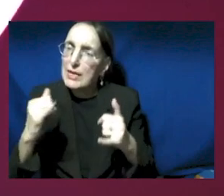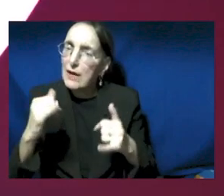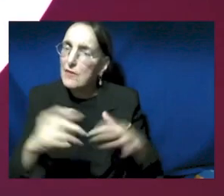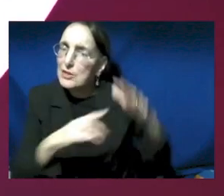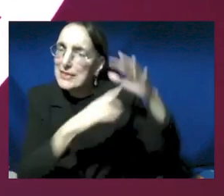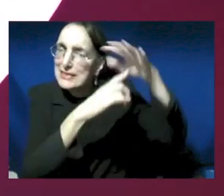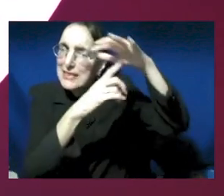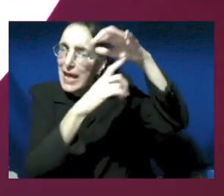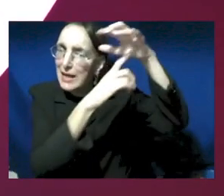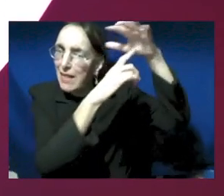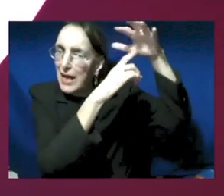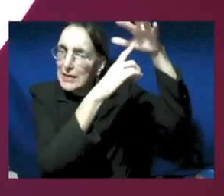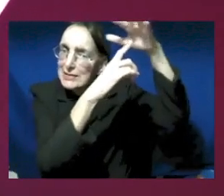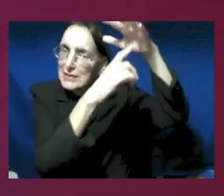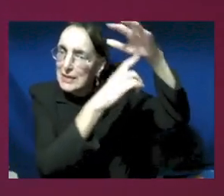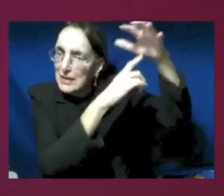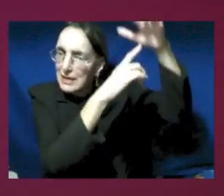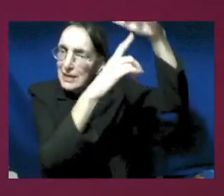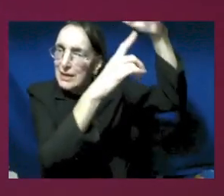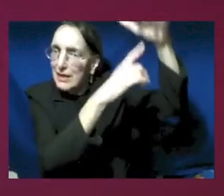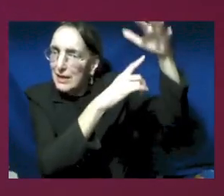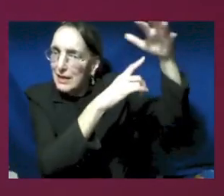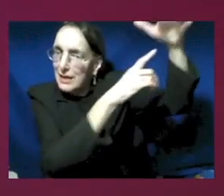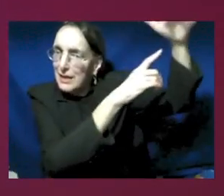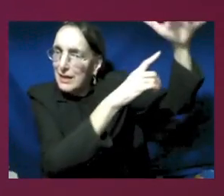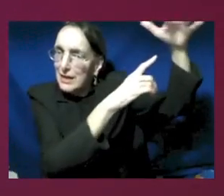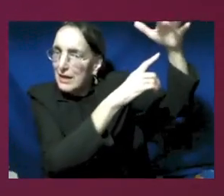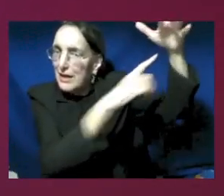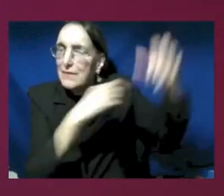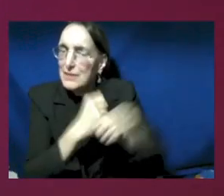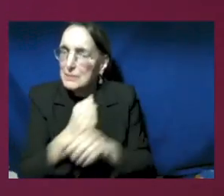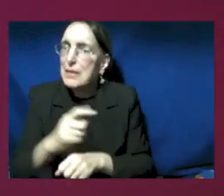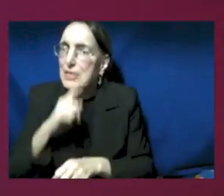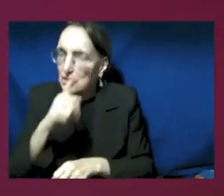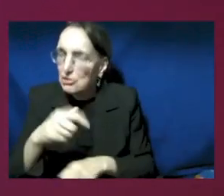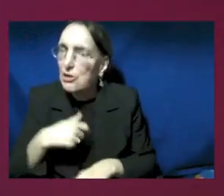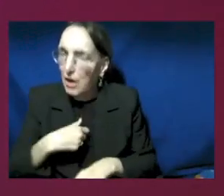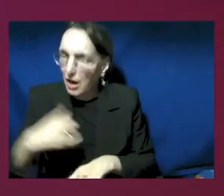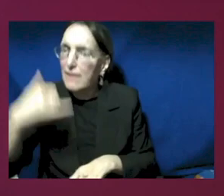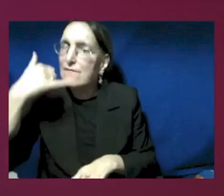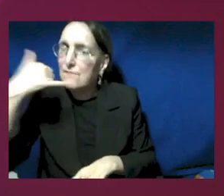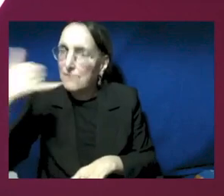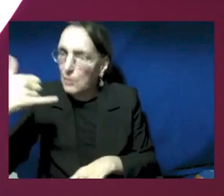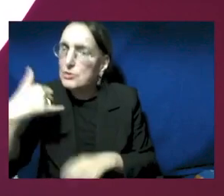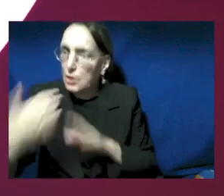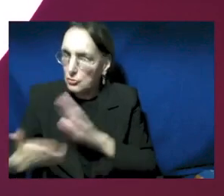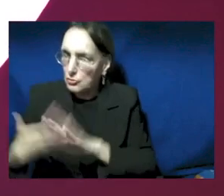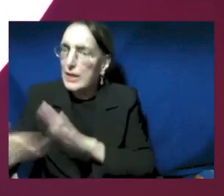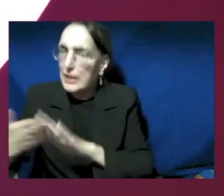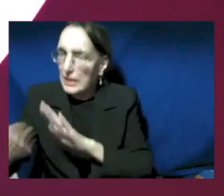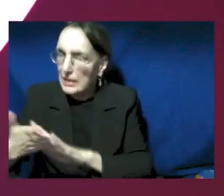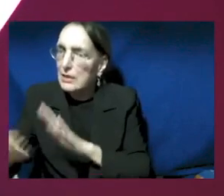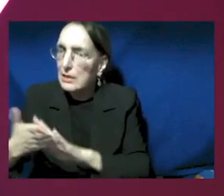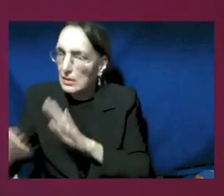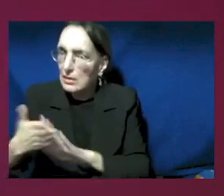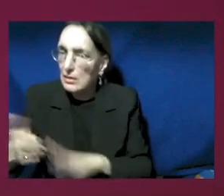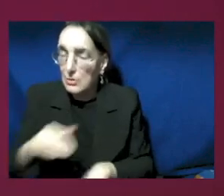in space somewhere, that's making sure that our telephones ping to tell you don't forget to bring that chicken home when you come back.